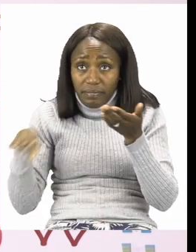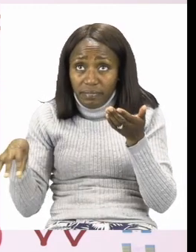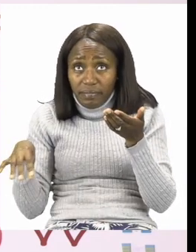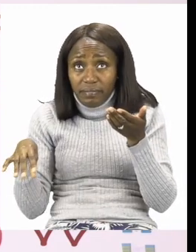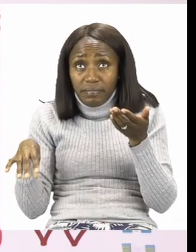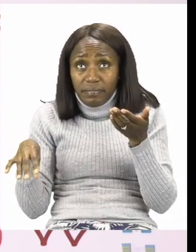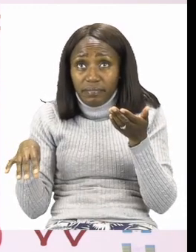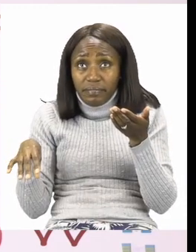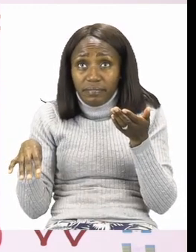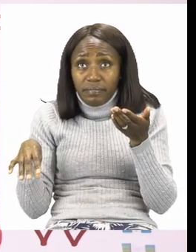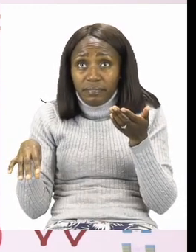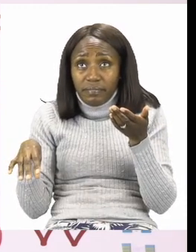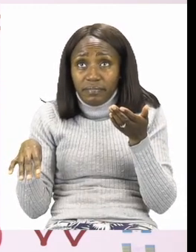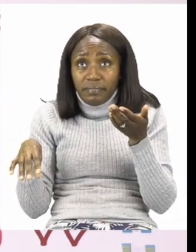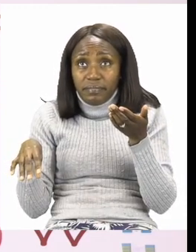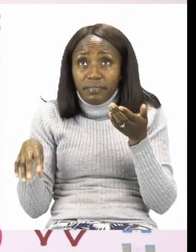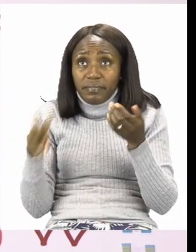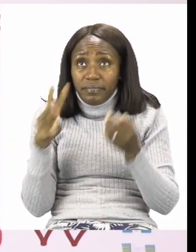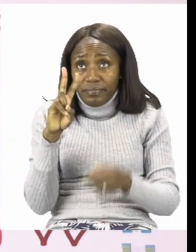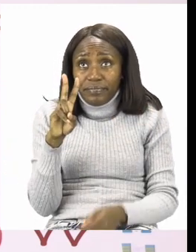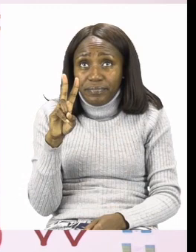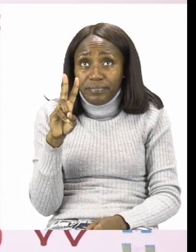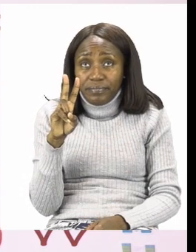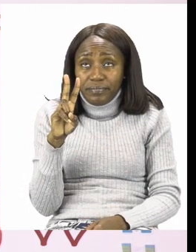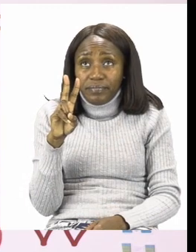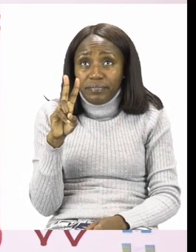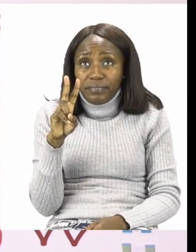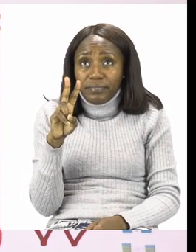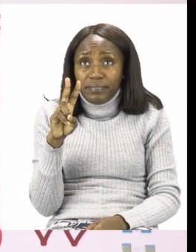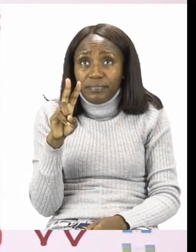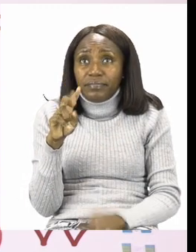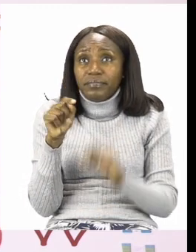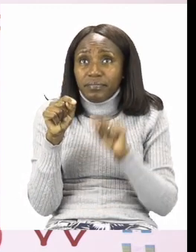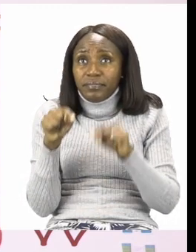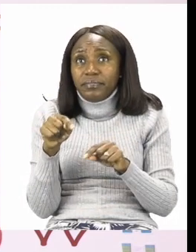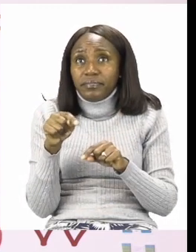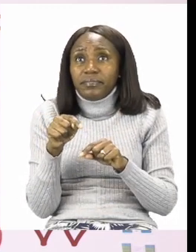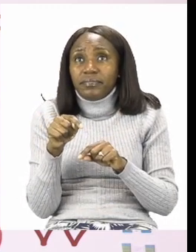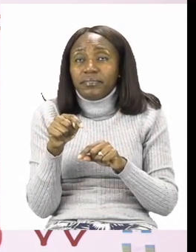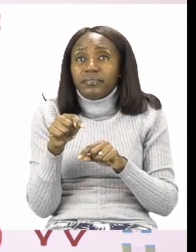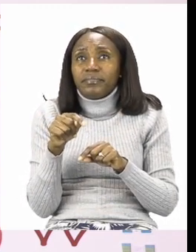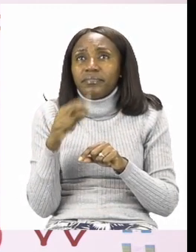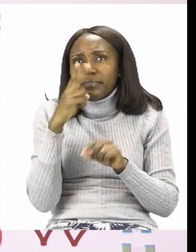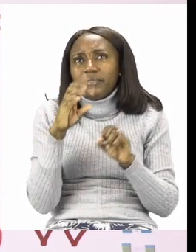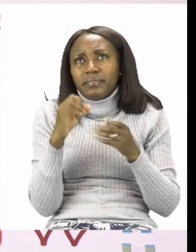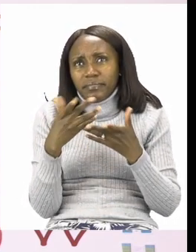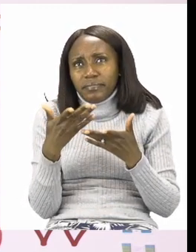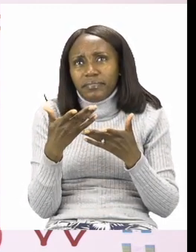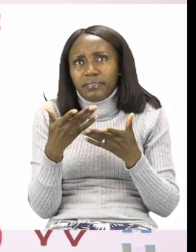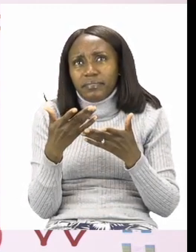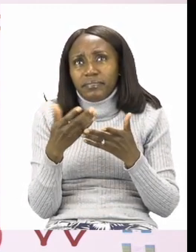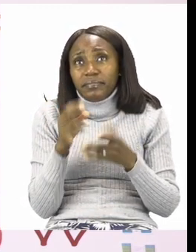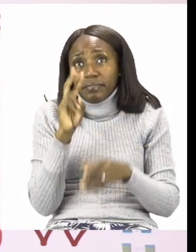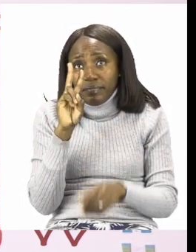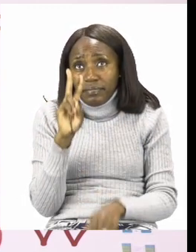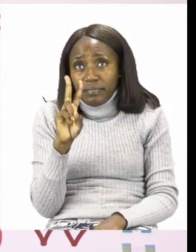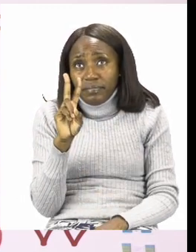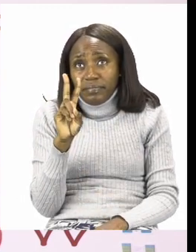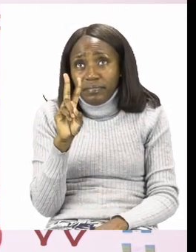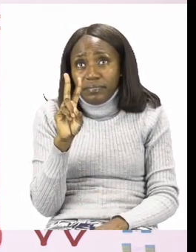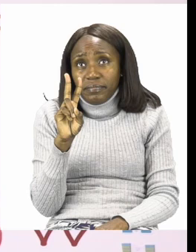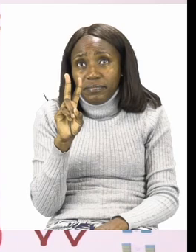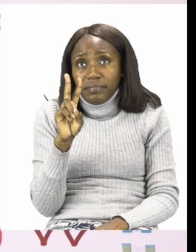we count backwards. Now we look at how much do we have to subtract from